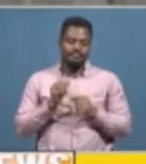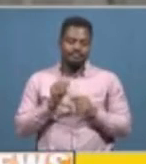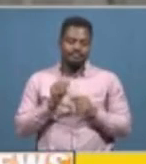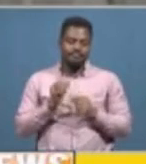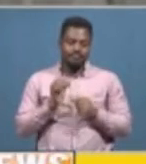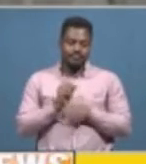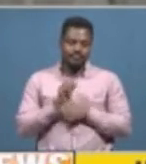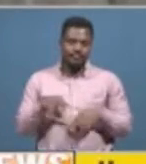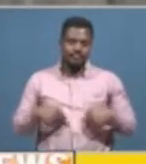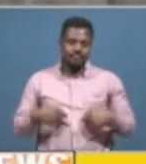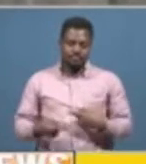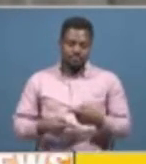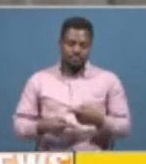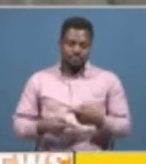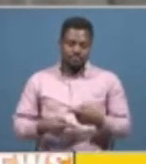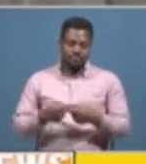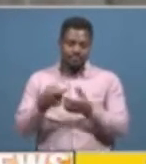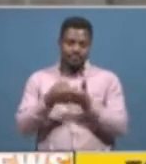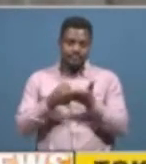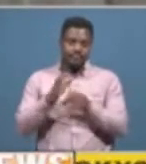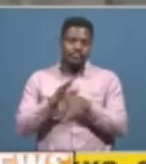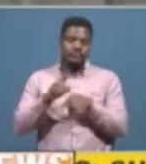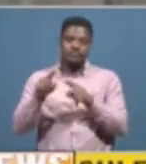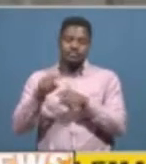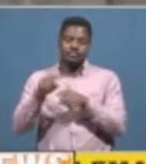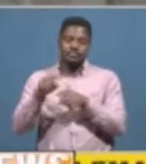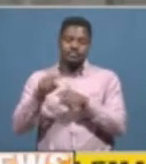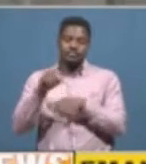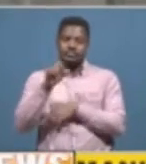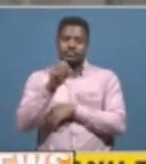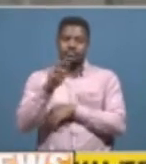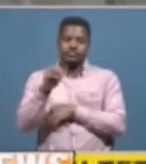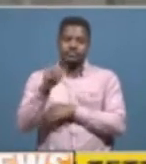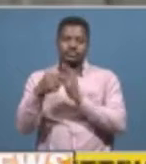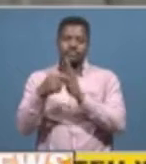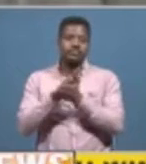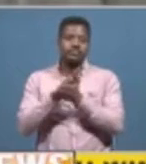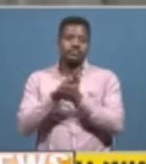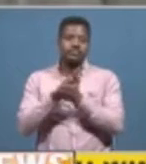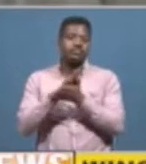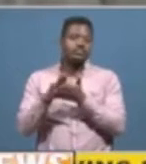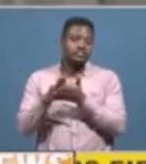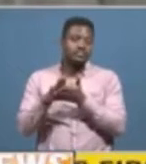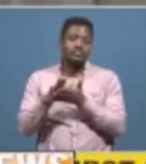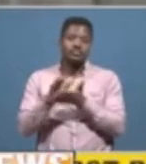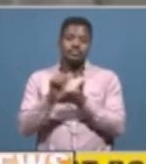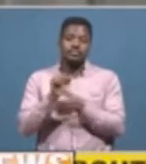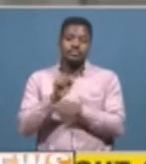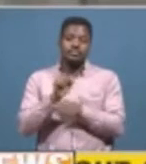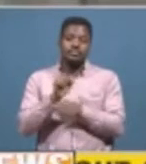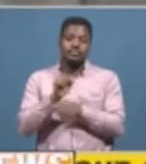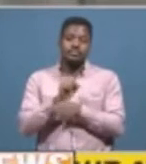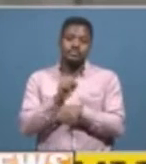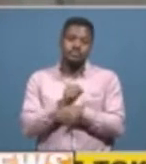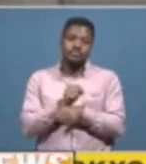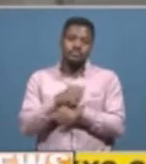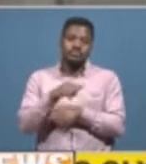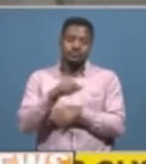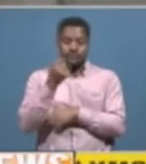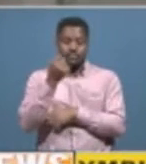The ongoing discussions on various social media platforms indicate clearly that workers are